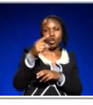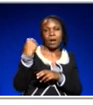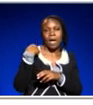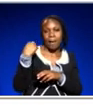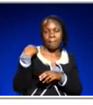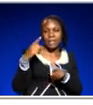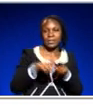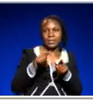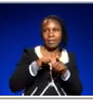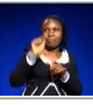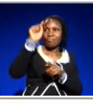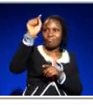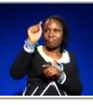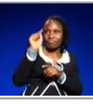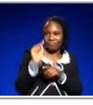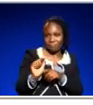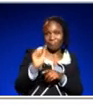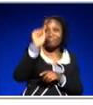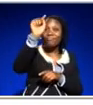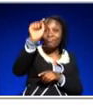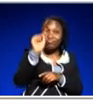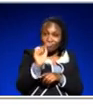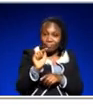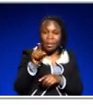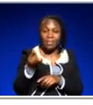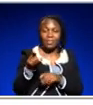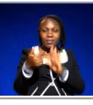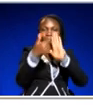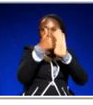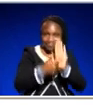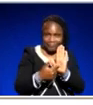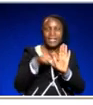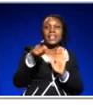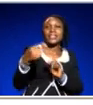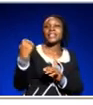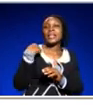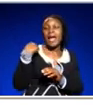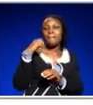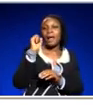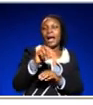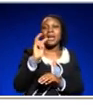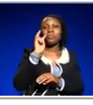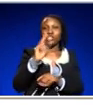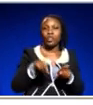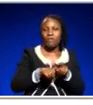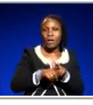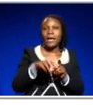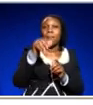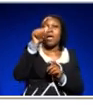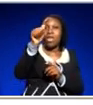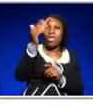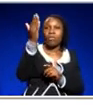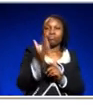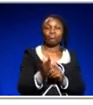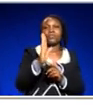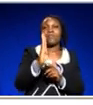This is a number which can be expressed as a fraction of the form a over b